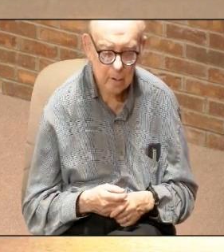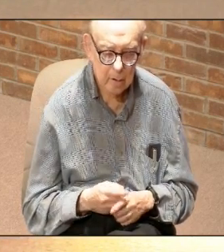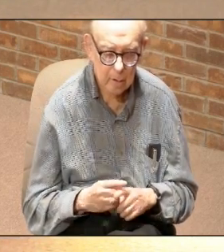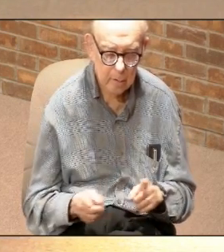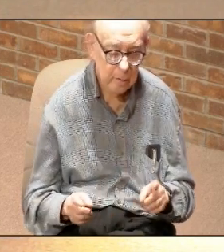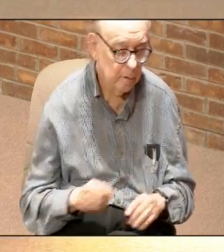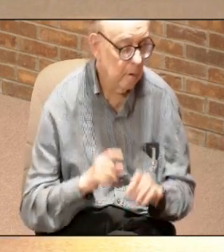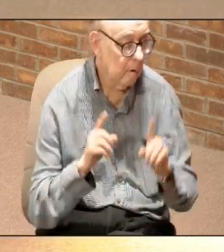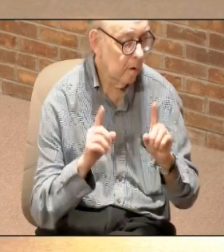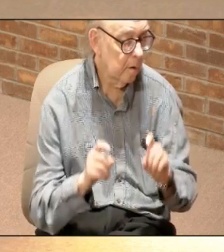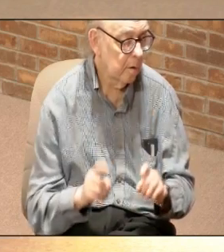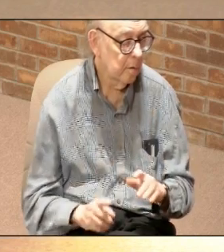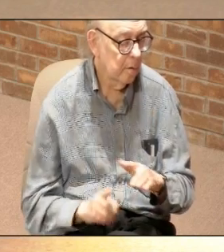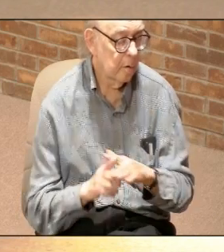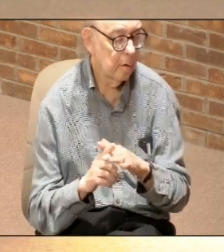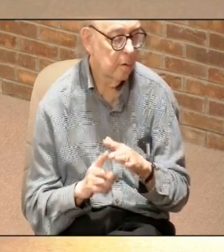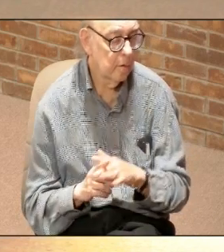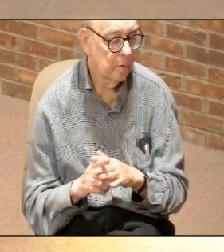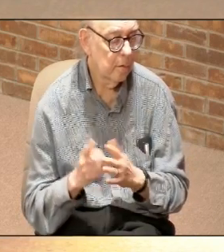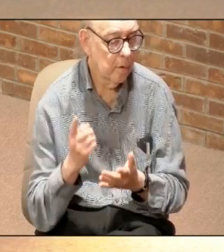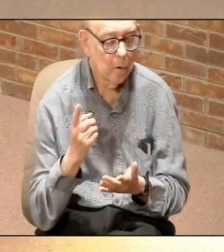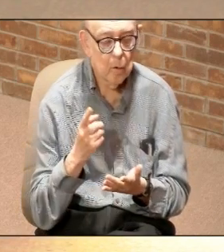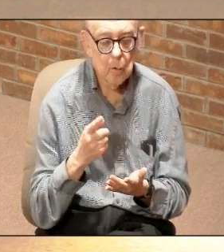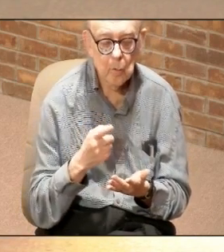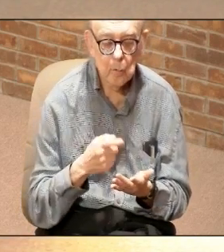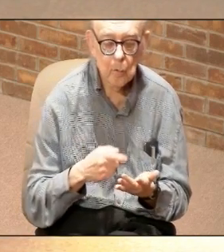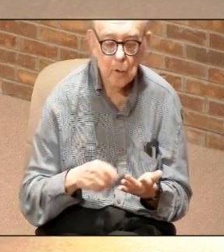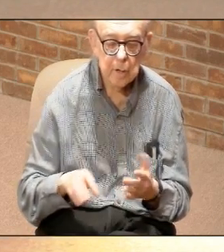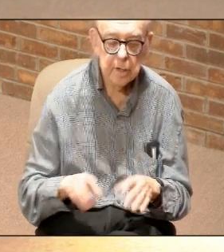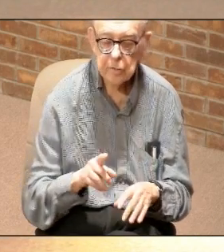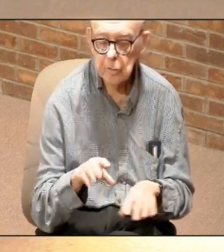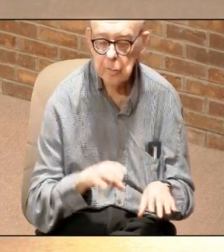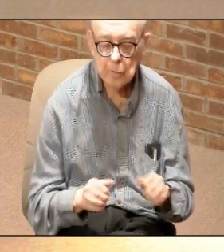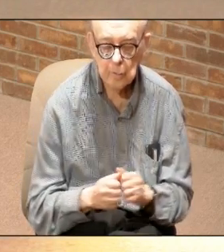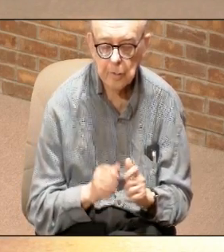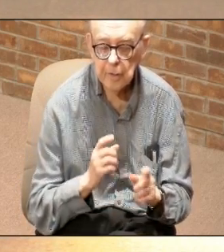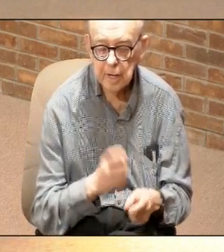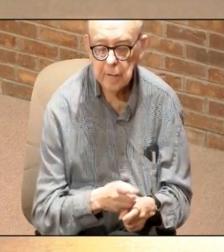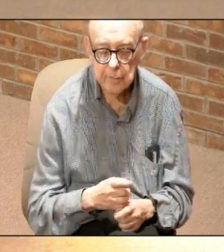But the question arises, what did you do with them?